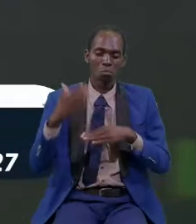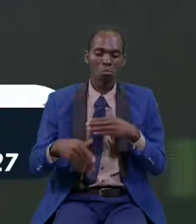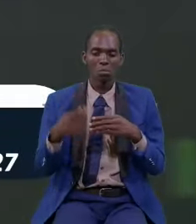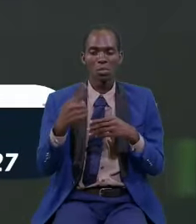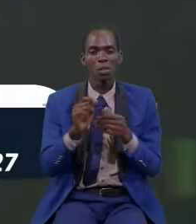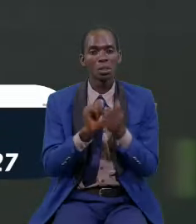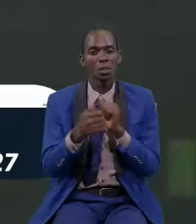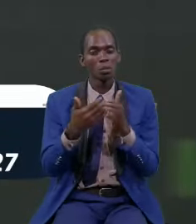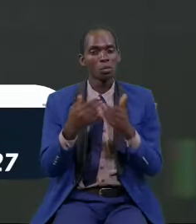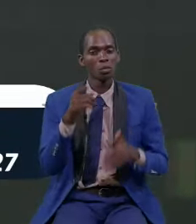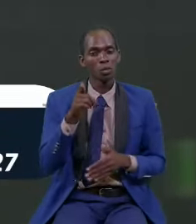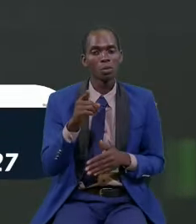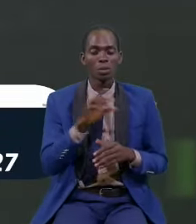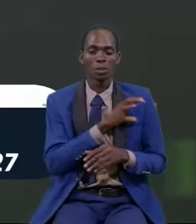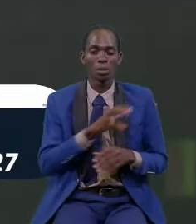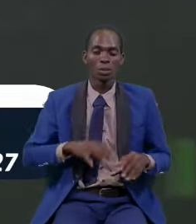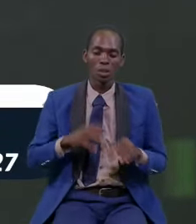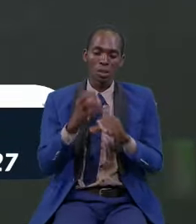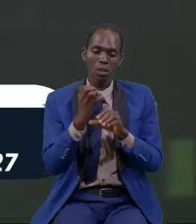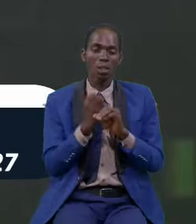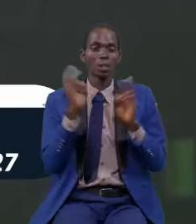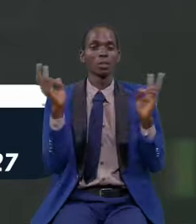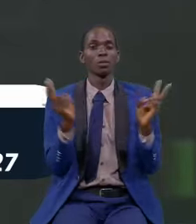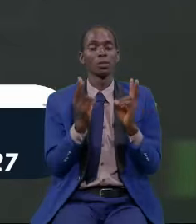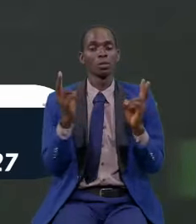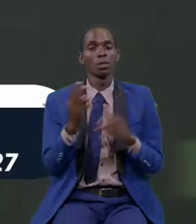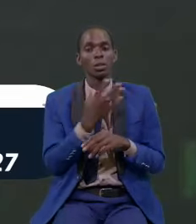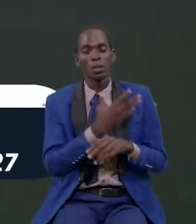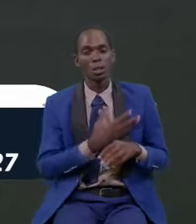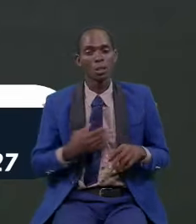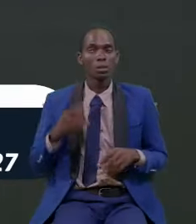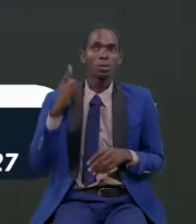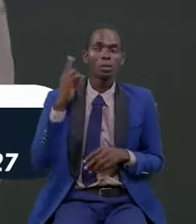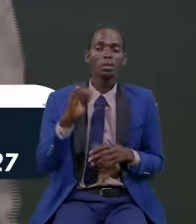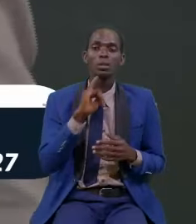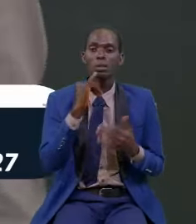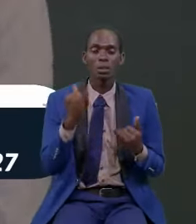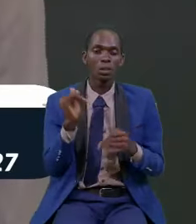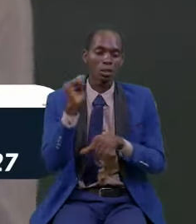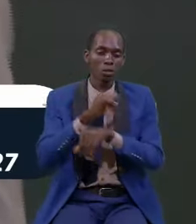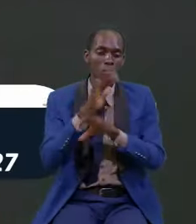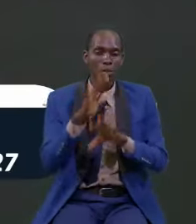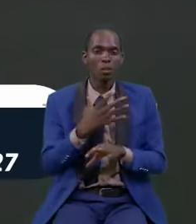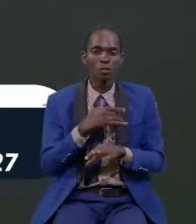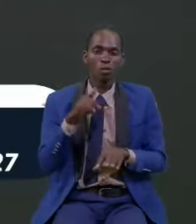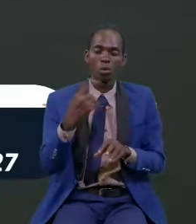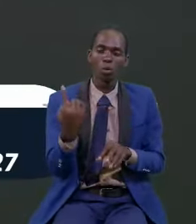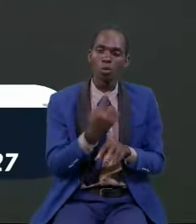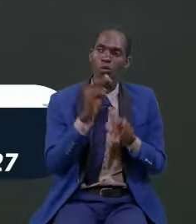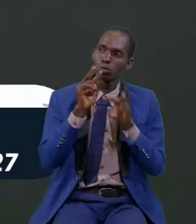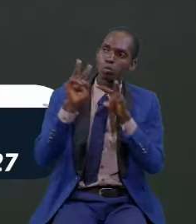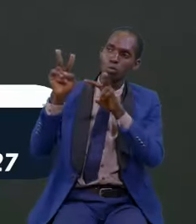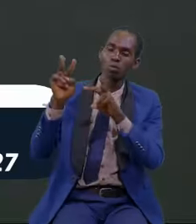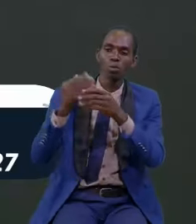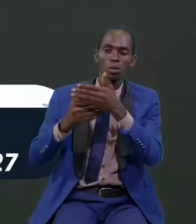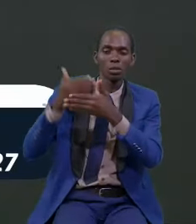becomes the conqueror. And you're always looking at him as the forerunner of your faith as